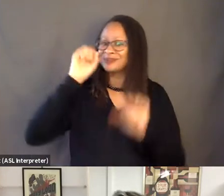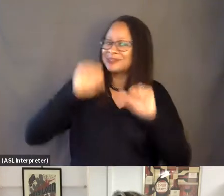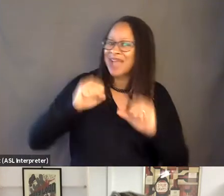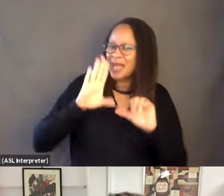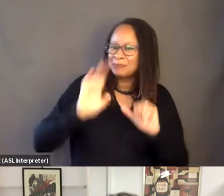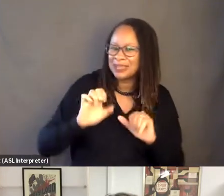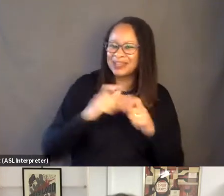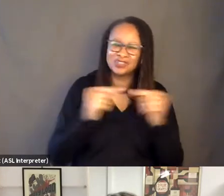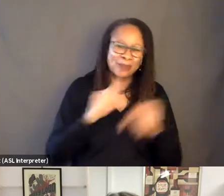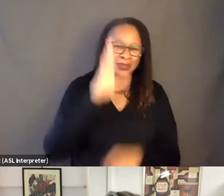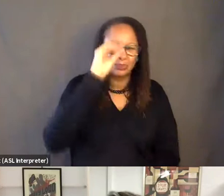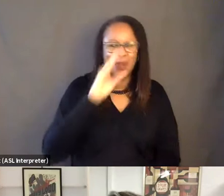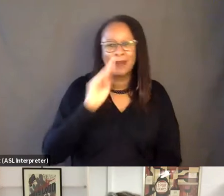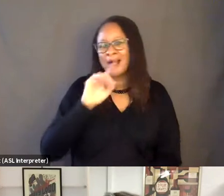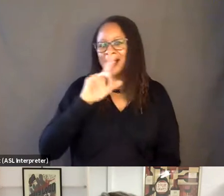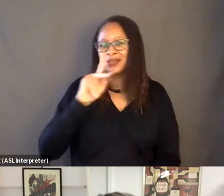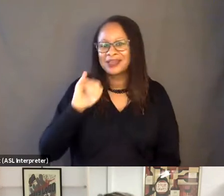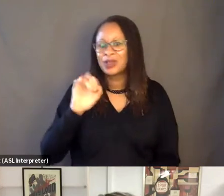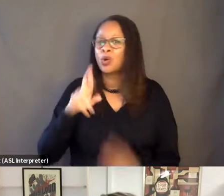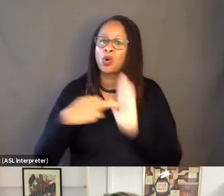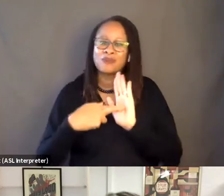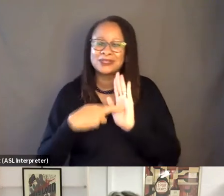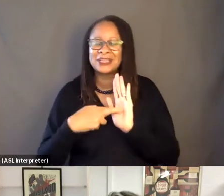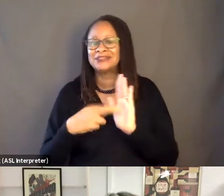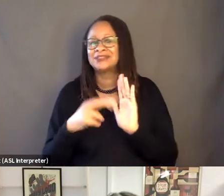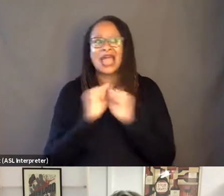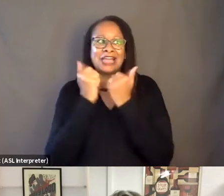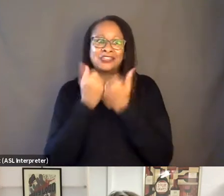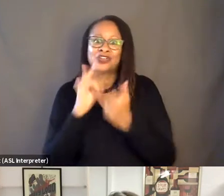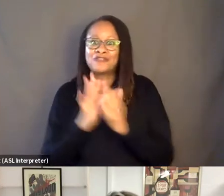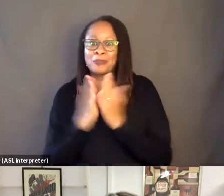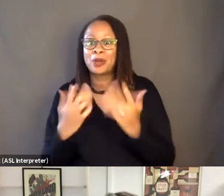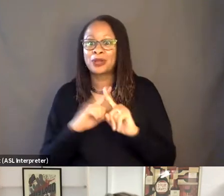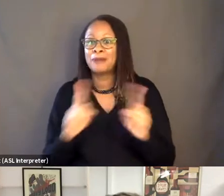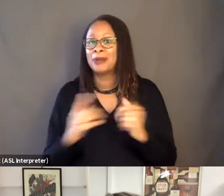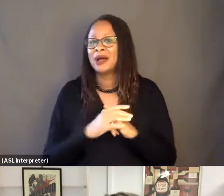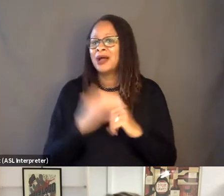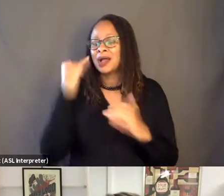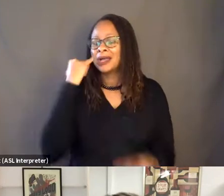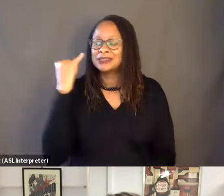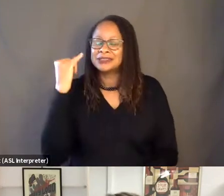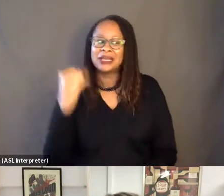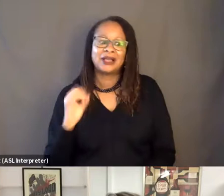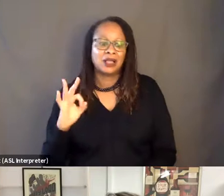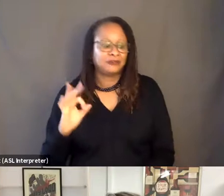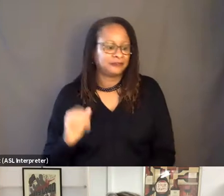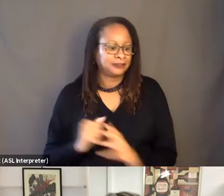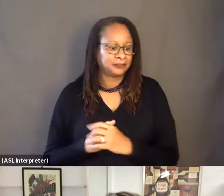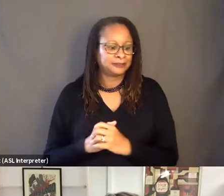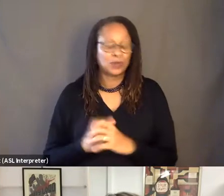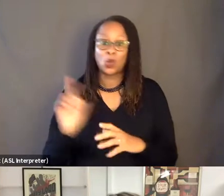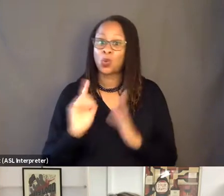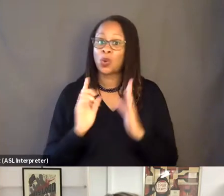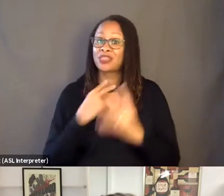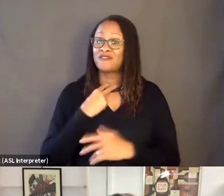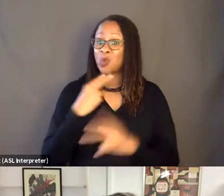could be like a representation of the book in some ways, but certainly maybe an idea of this, of where this voice is